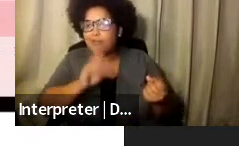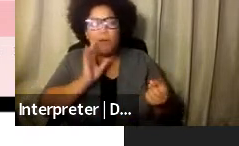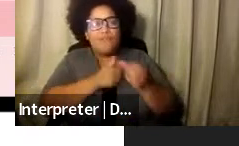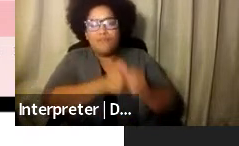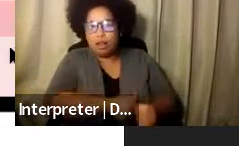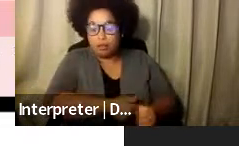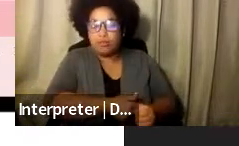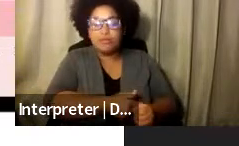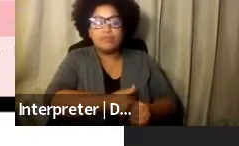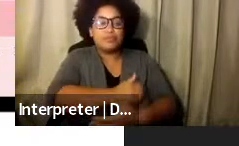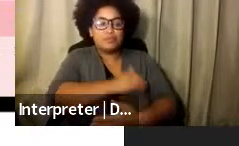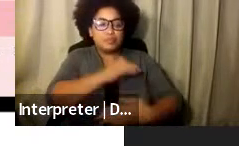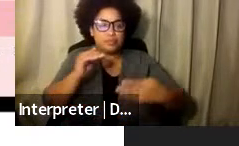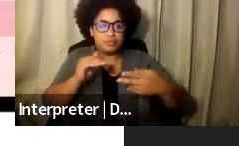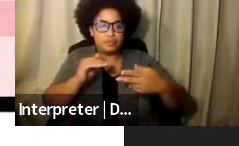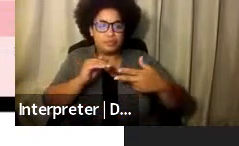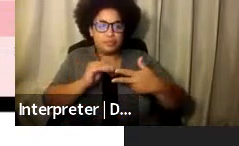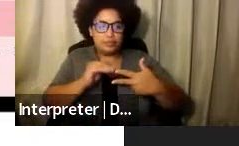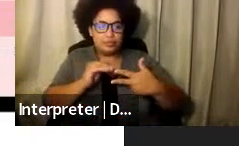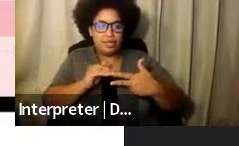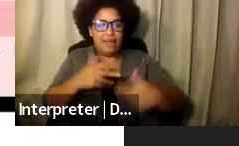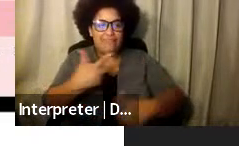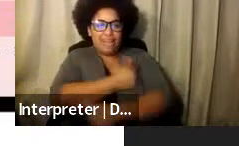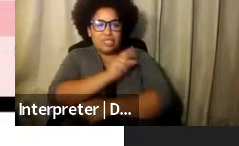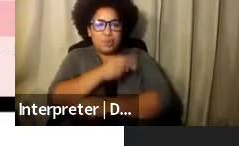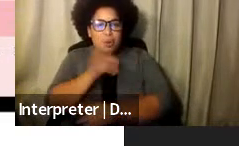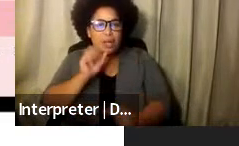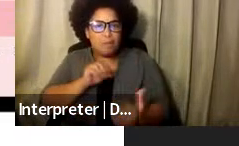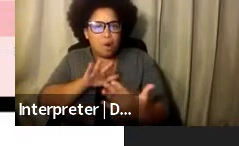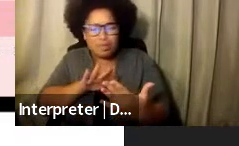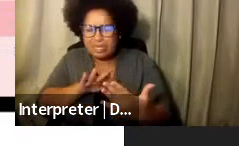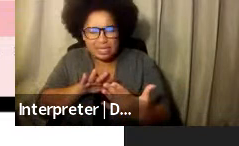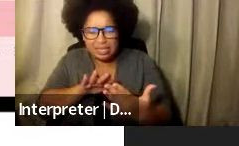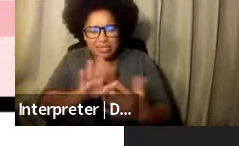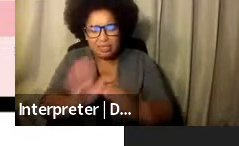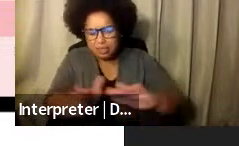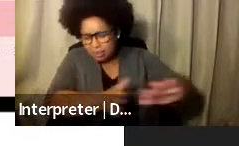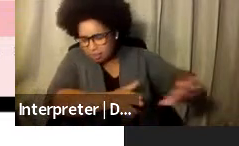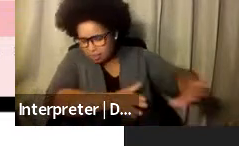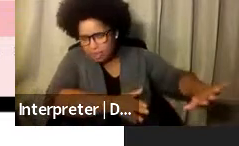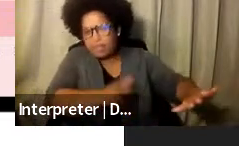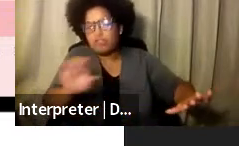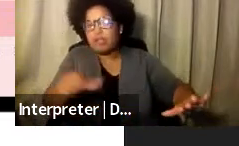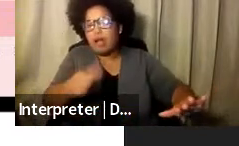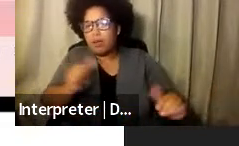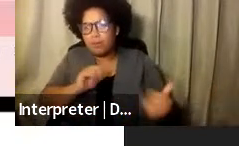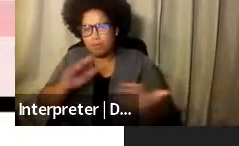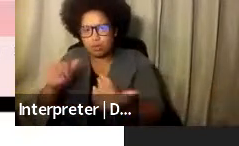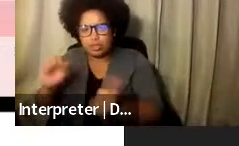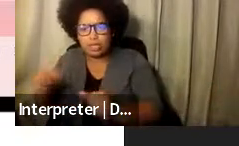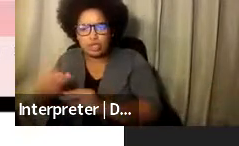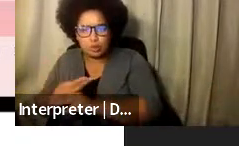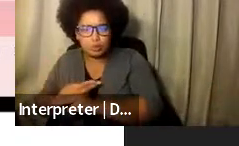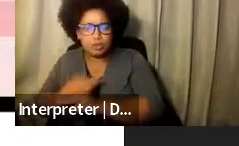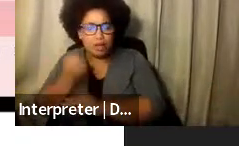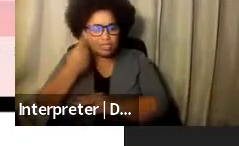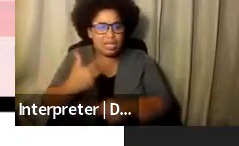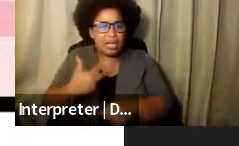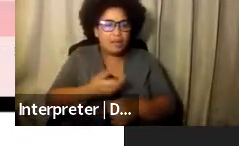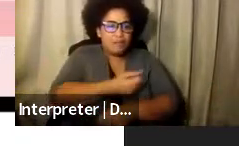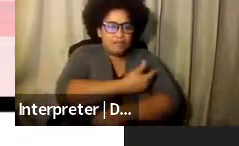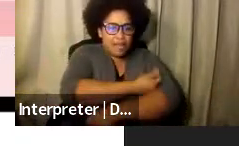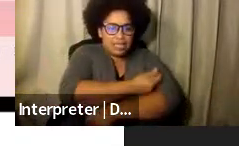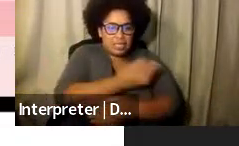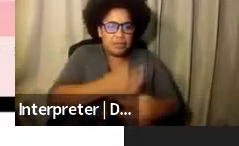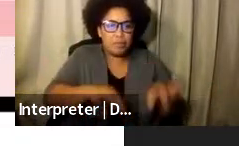Our second recommendation is going beyond a vaccine only approach. We're in a pandemic, and although vaccination is very important, we feel